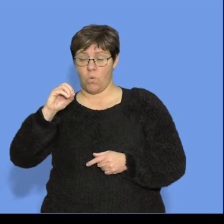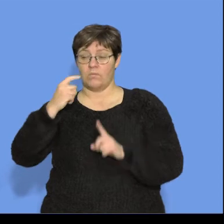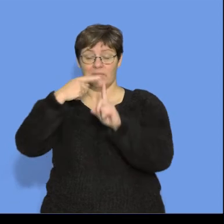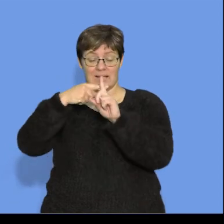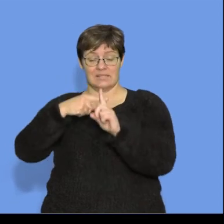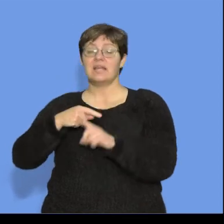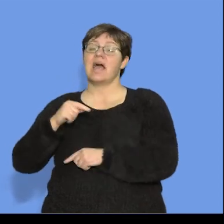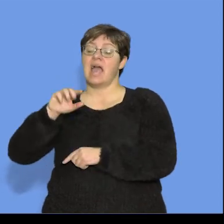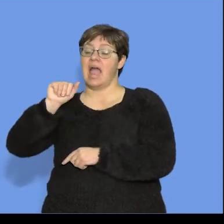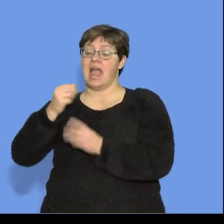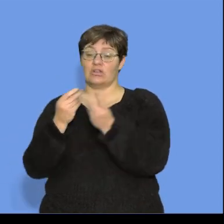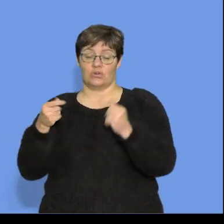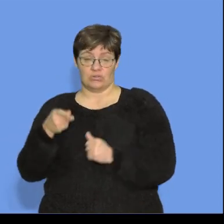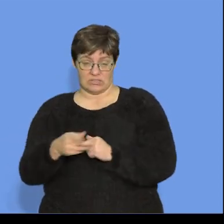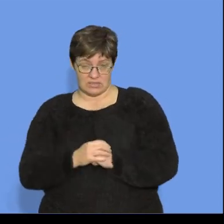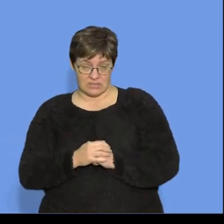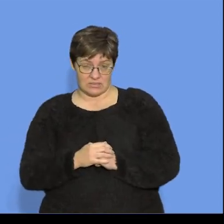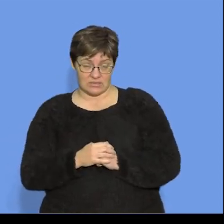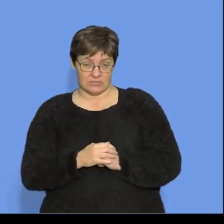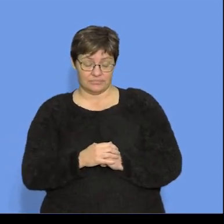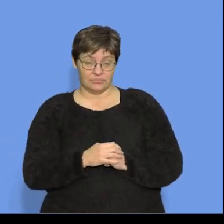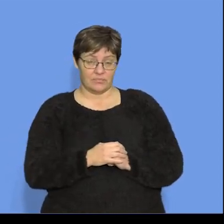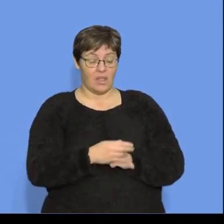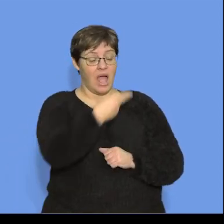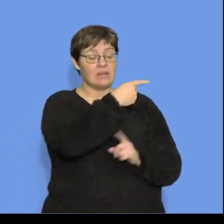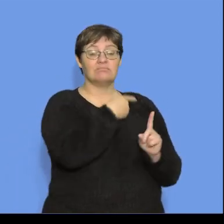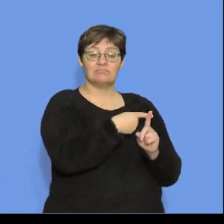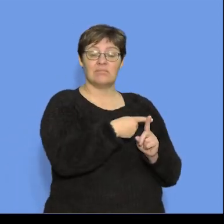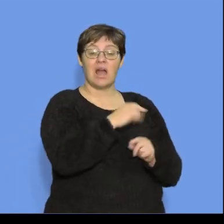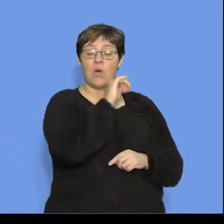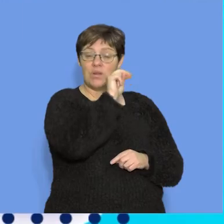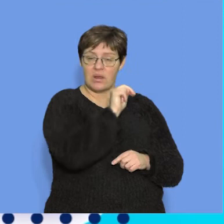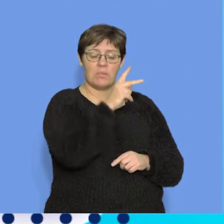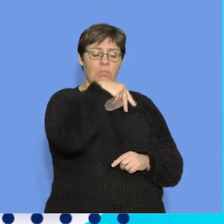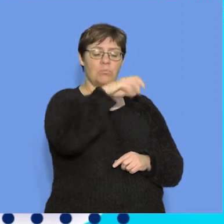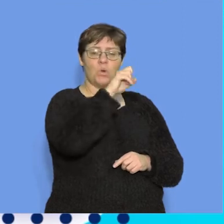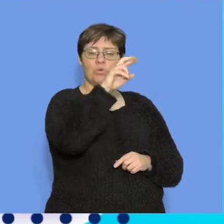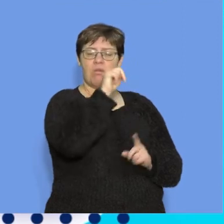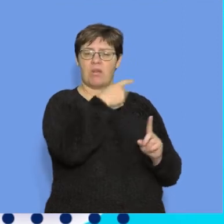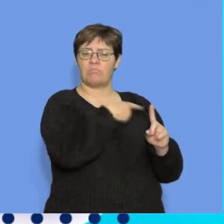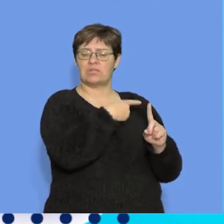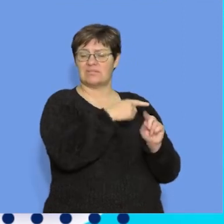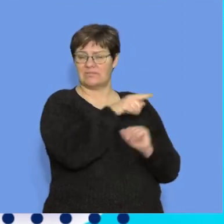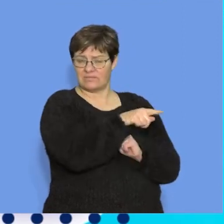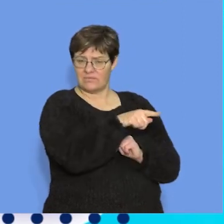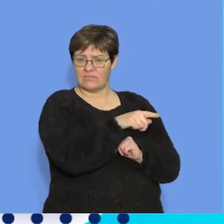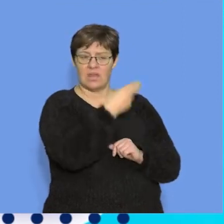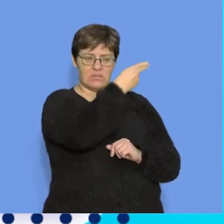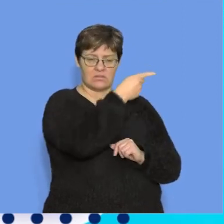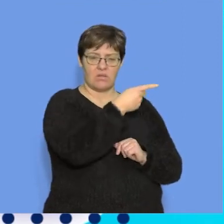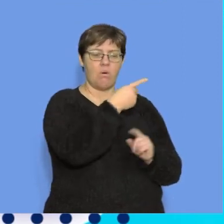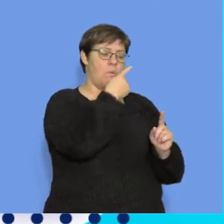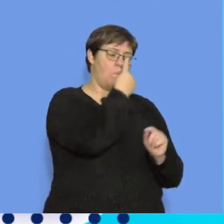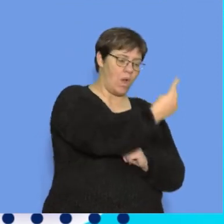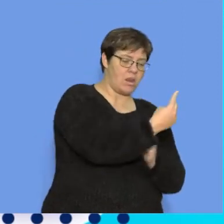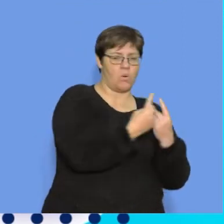aqueous. Now remember, a hydrogen ion is just a proton, because hydrogen has 1 proton, 1